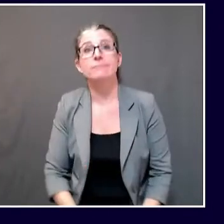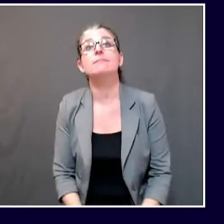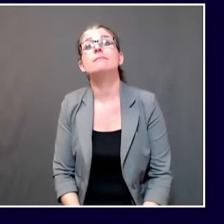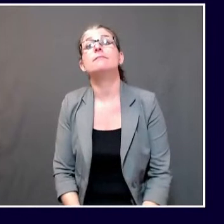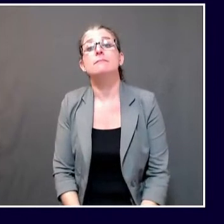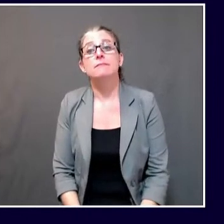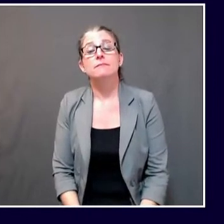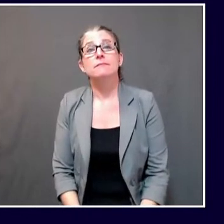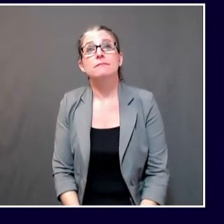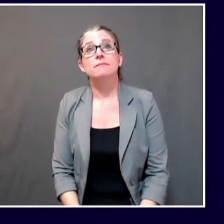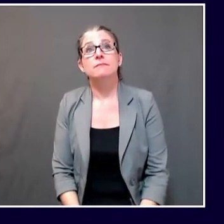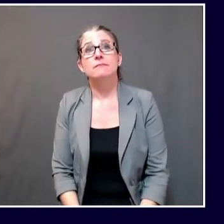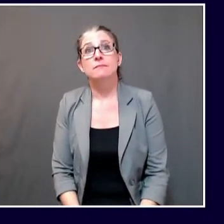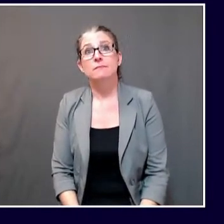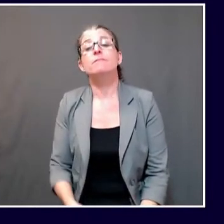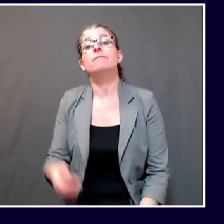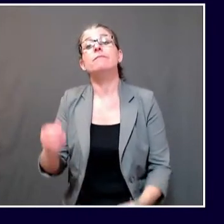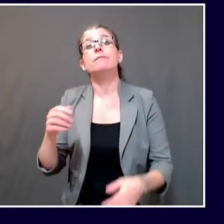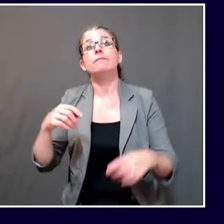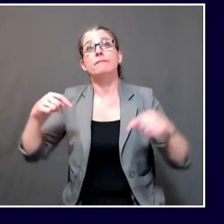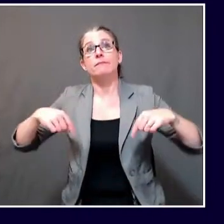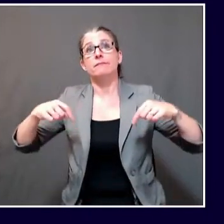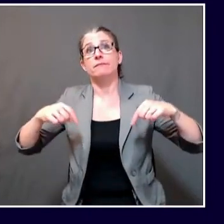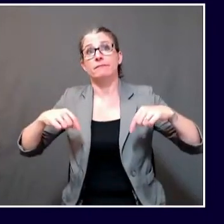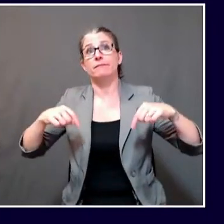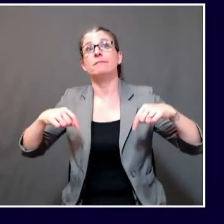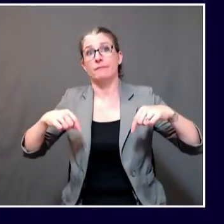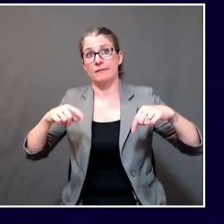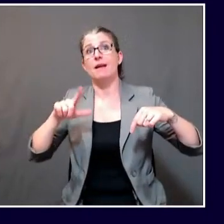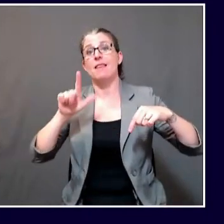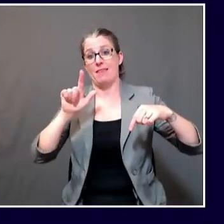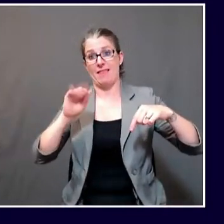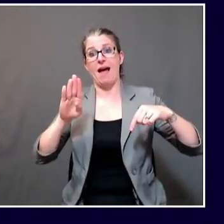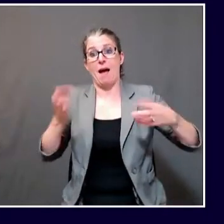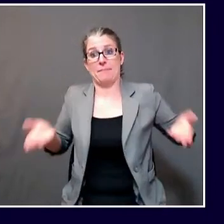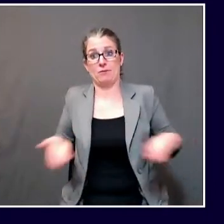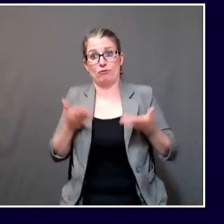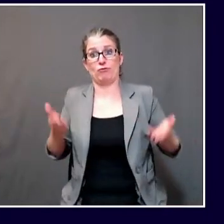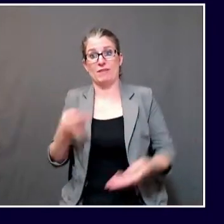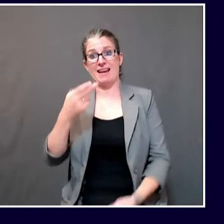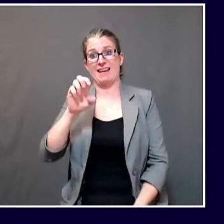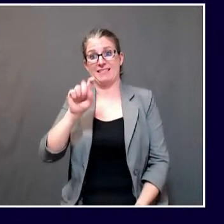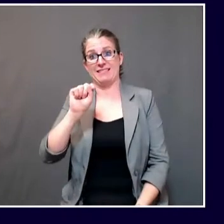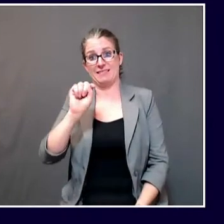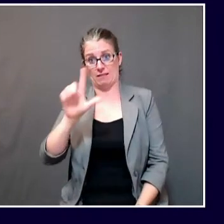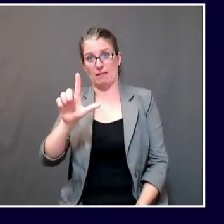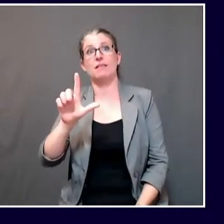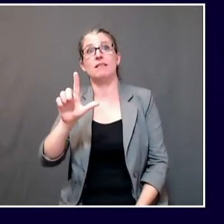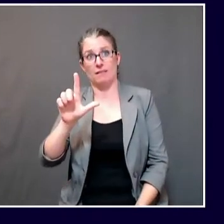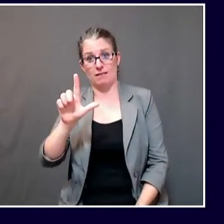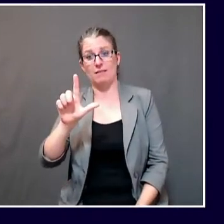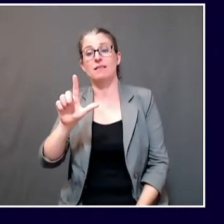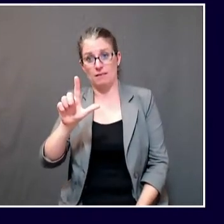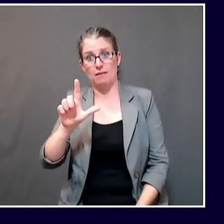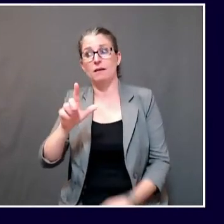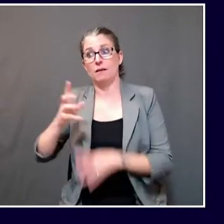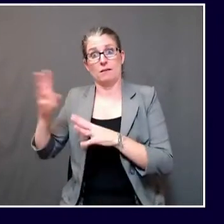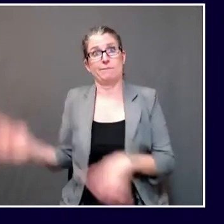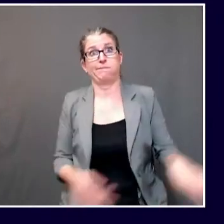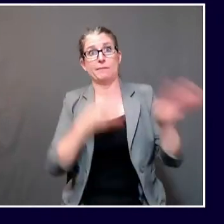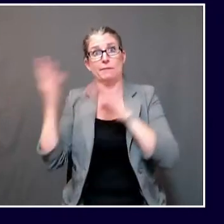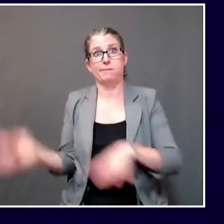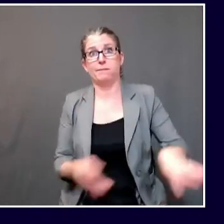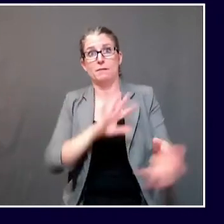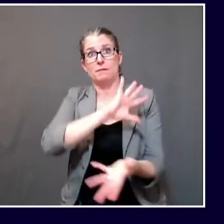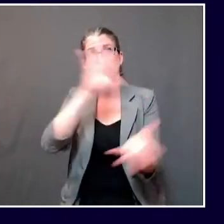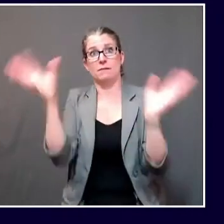Environmental Testing Laboratory, at some time yesterday, processed its 100,000th